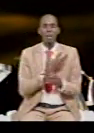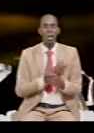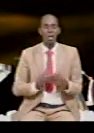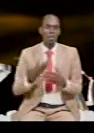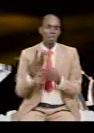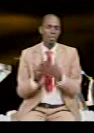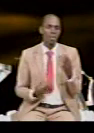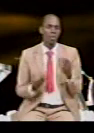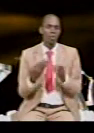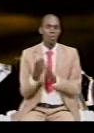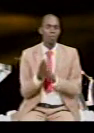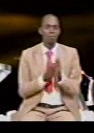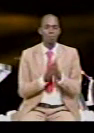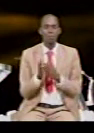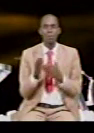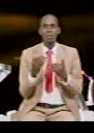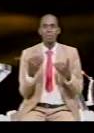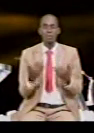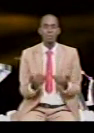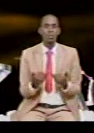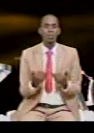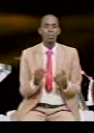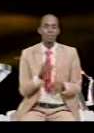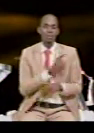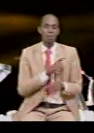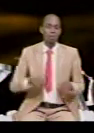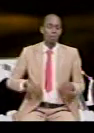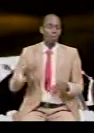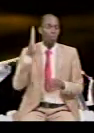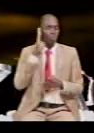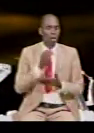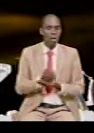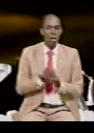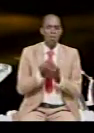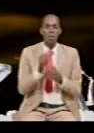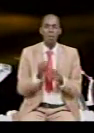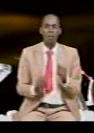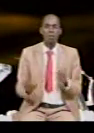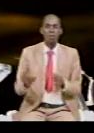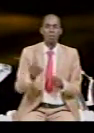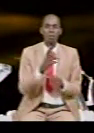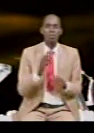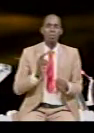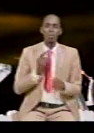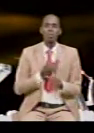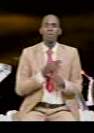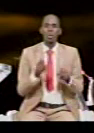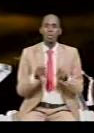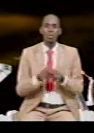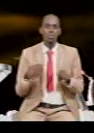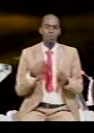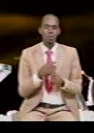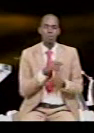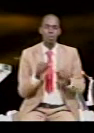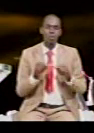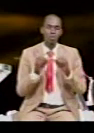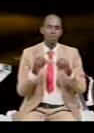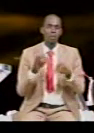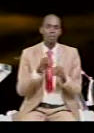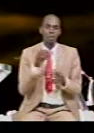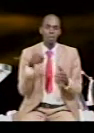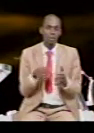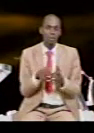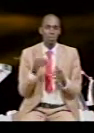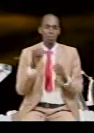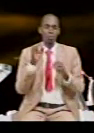lukewarmness. The Lord will help every one of us as we go on in this message, so that by the grace of